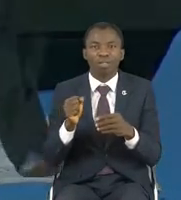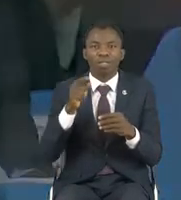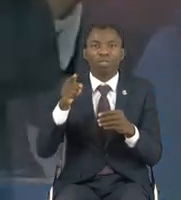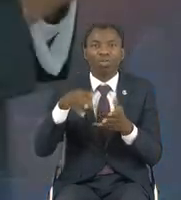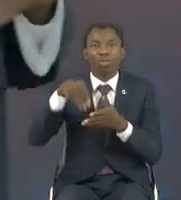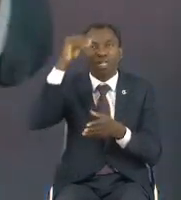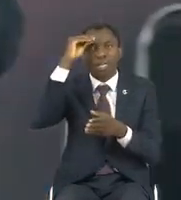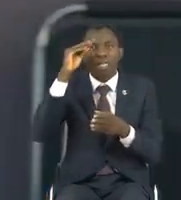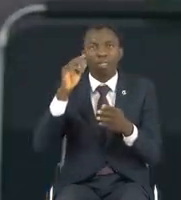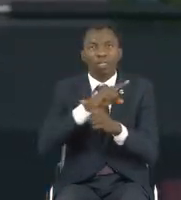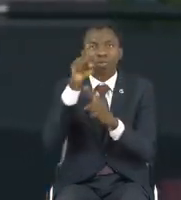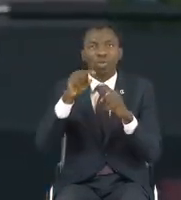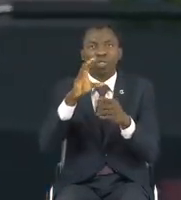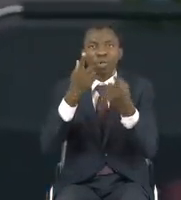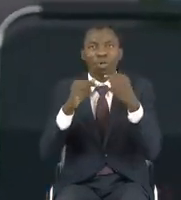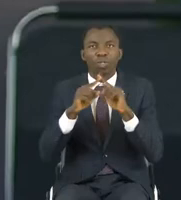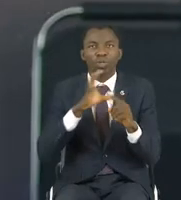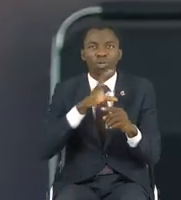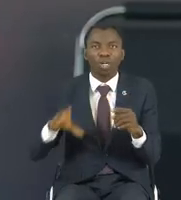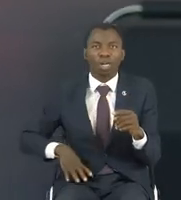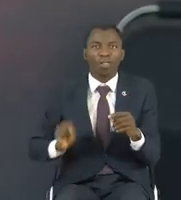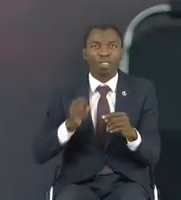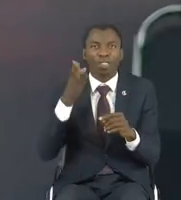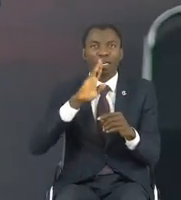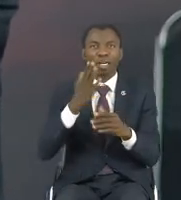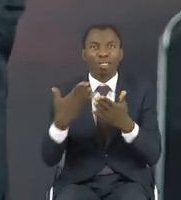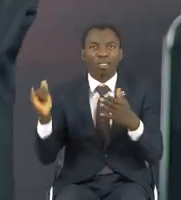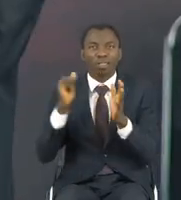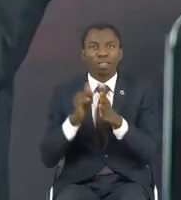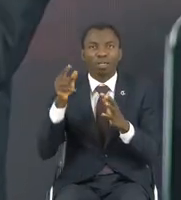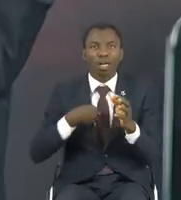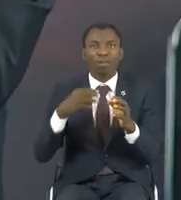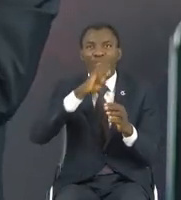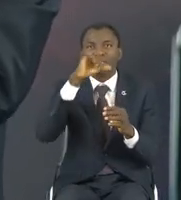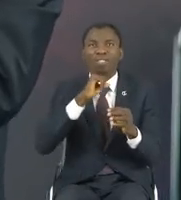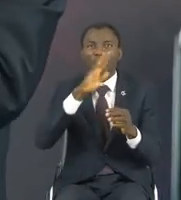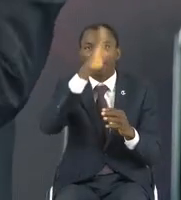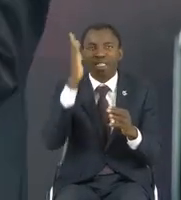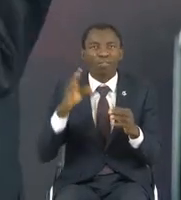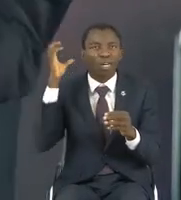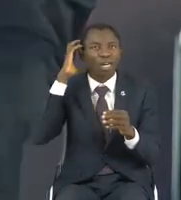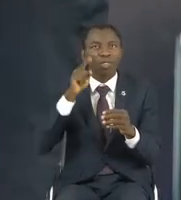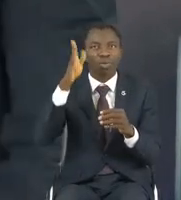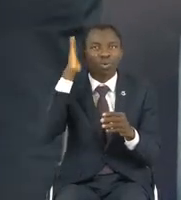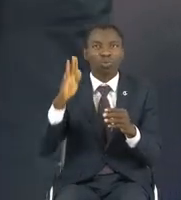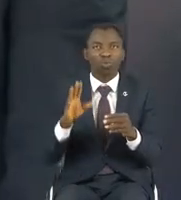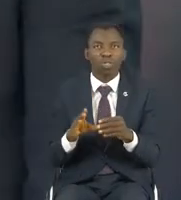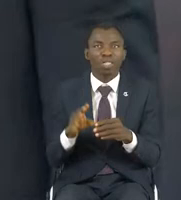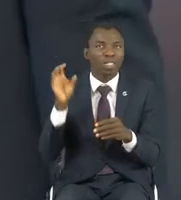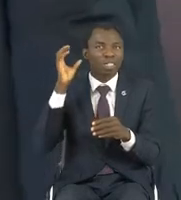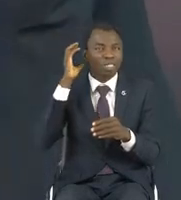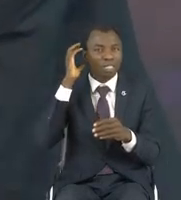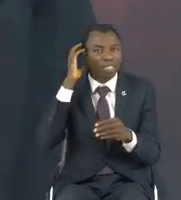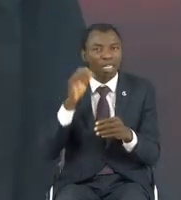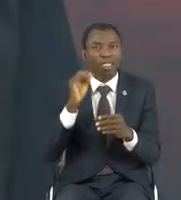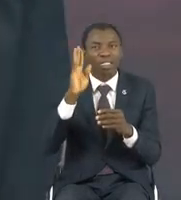when you come to Christ. There are things you have never heard, you will hear. There are things you never knew,